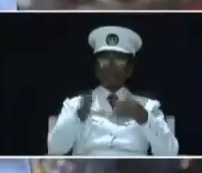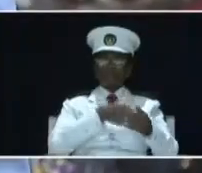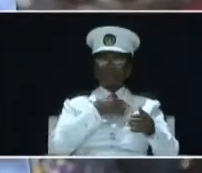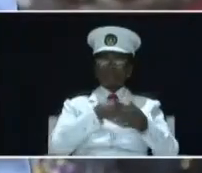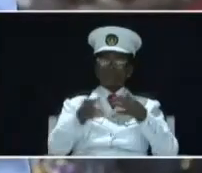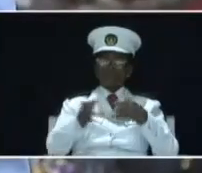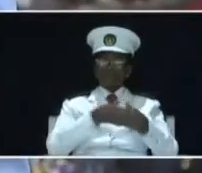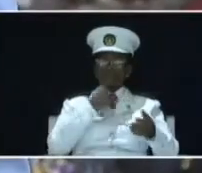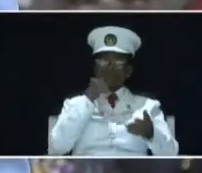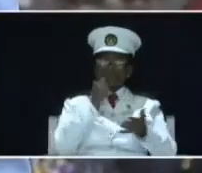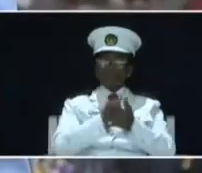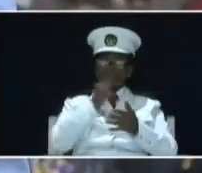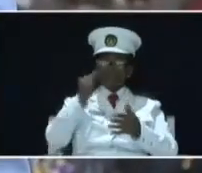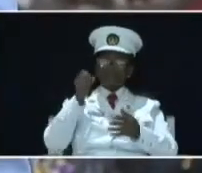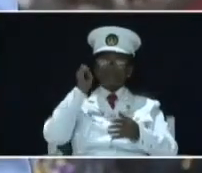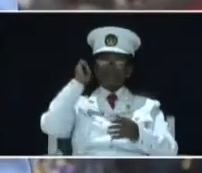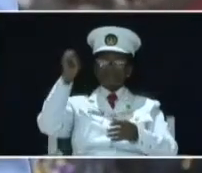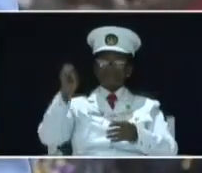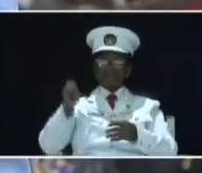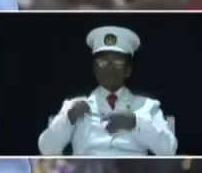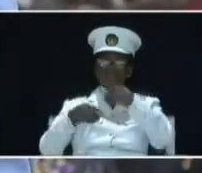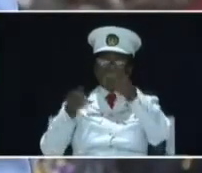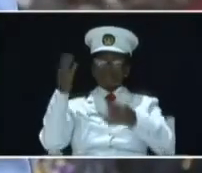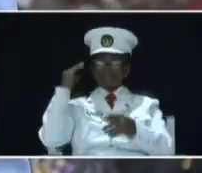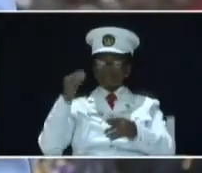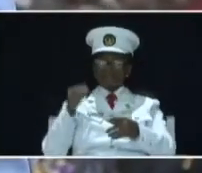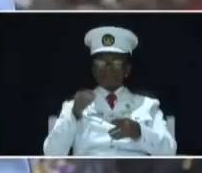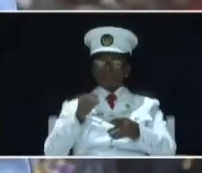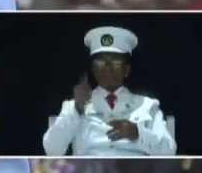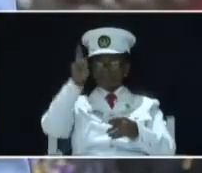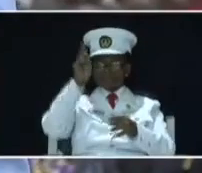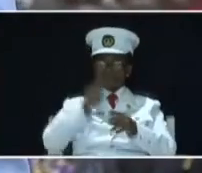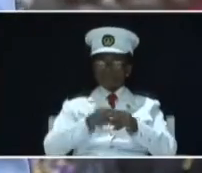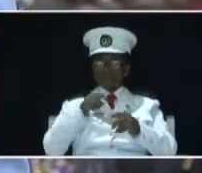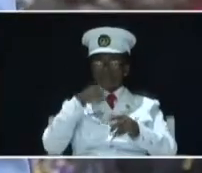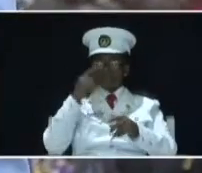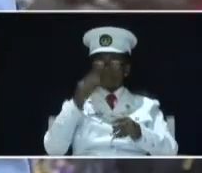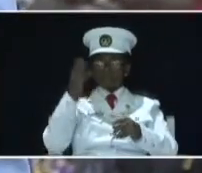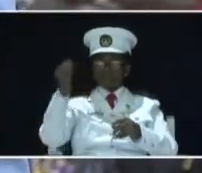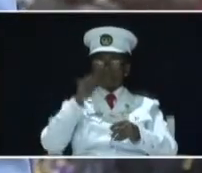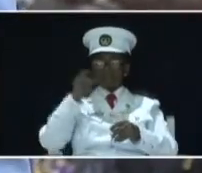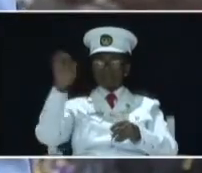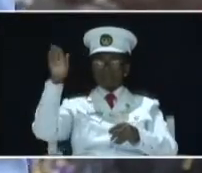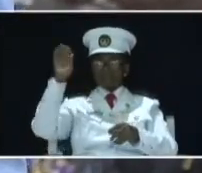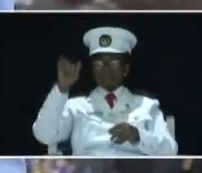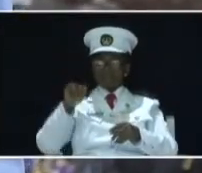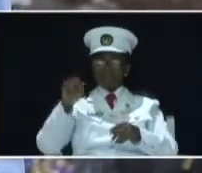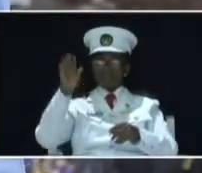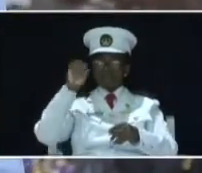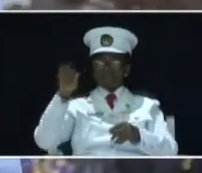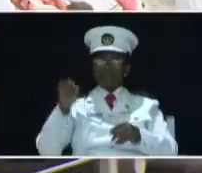And he went on to say, there's no weapon fashioned against you that will prosper.